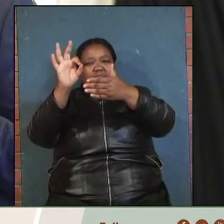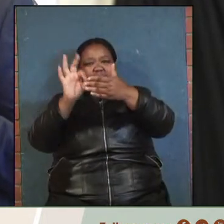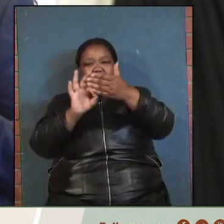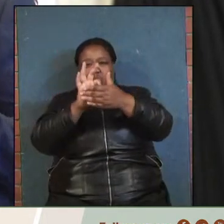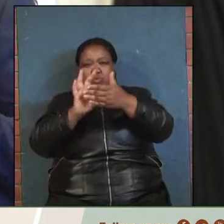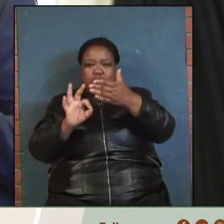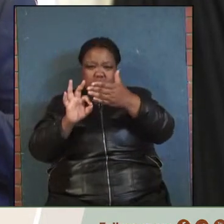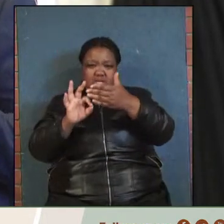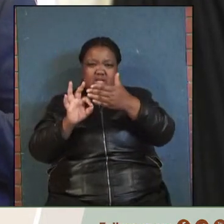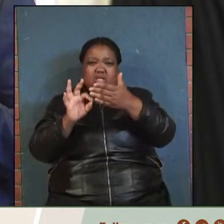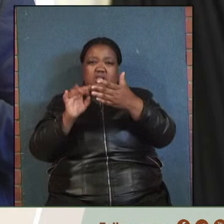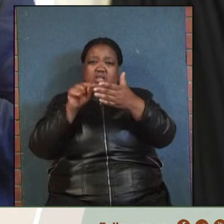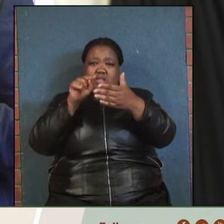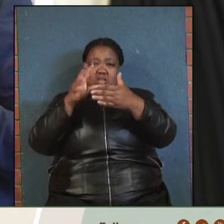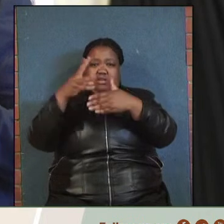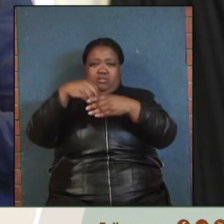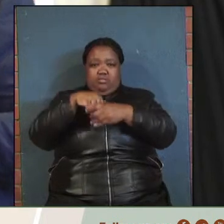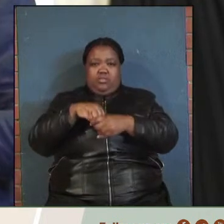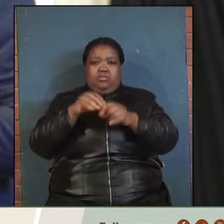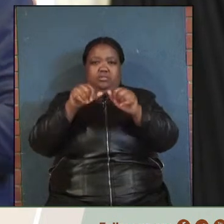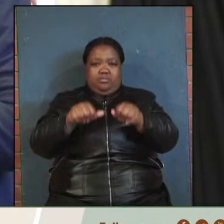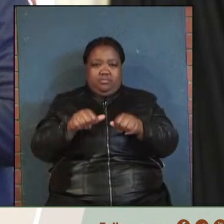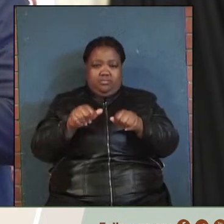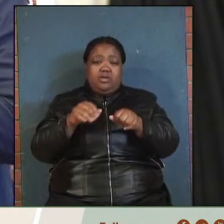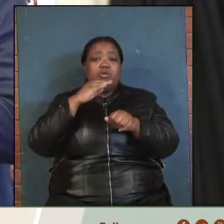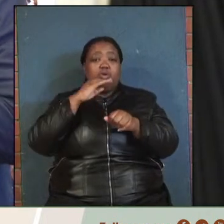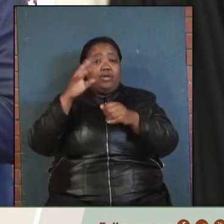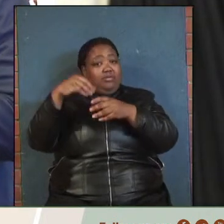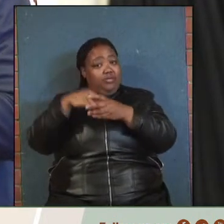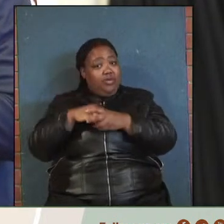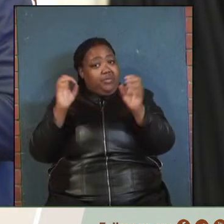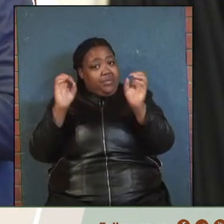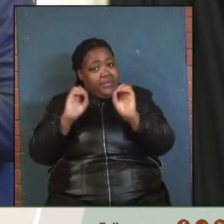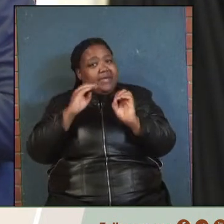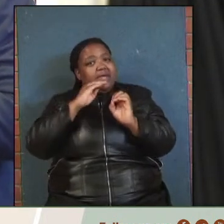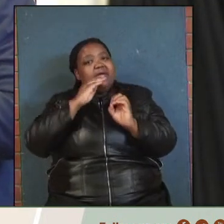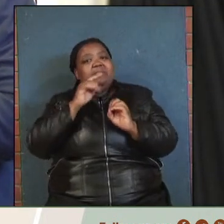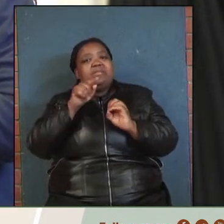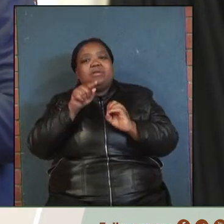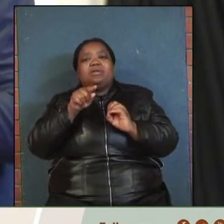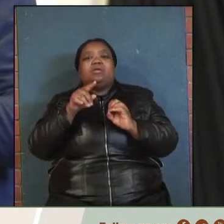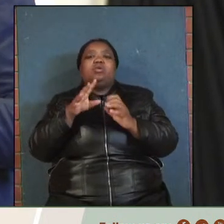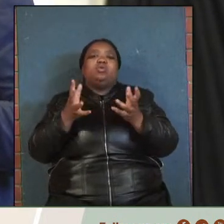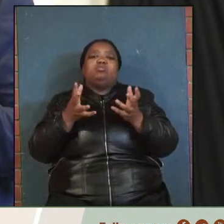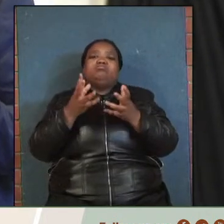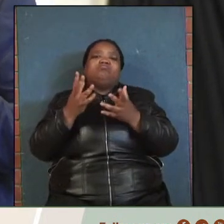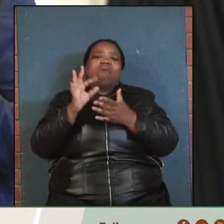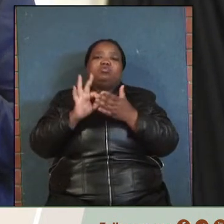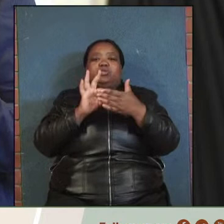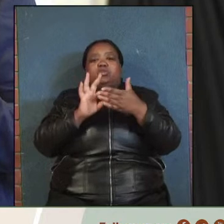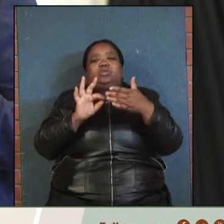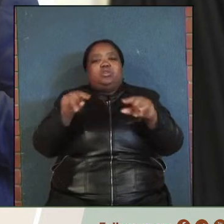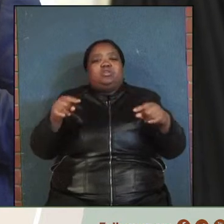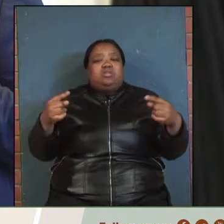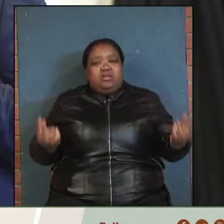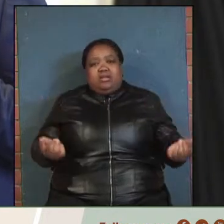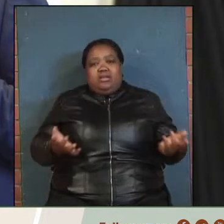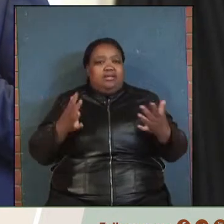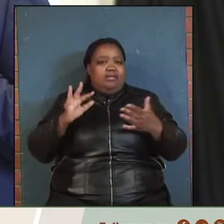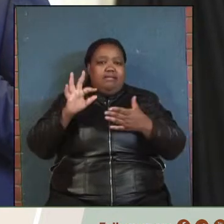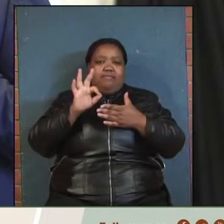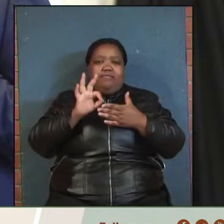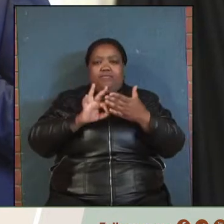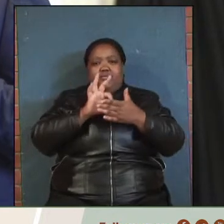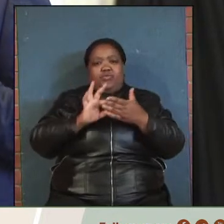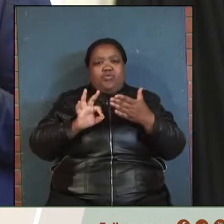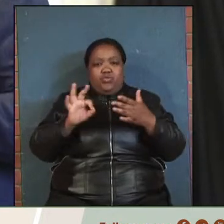National Common Voters Roll, it means you cannot vote. If you cannot vote, it means you are giving up an important